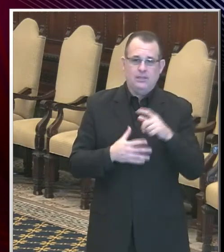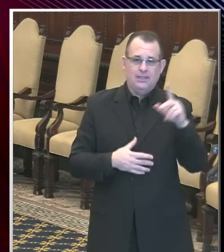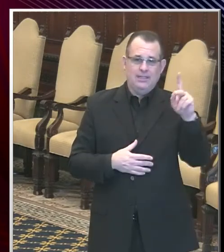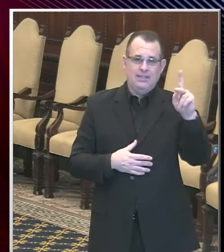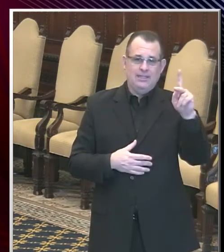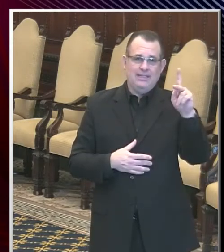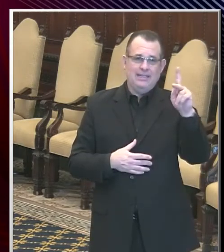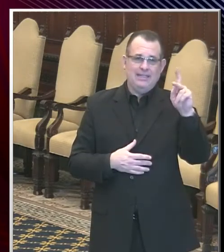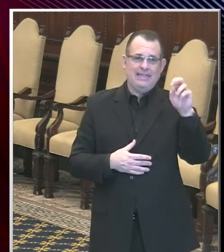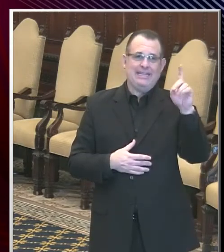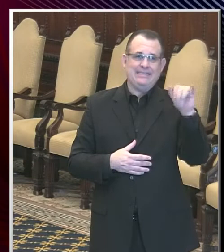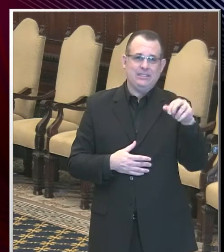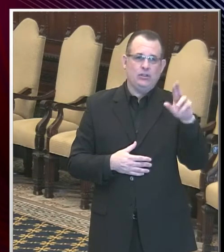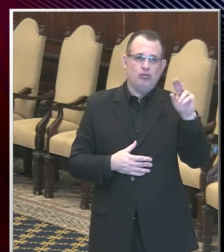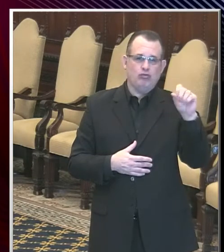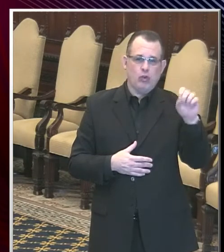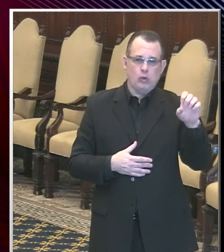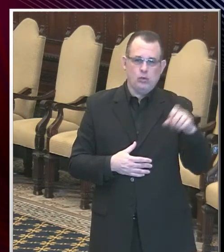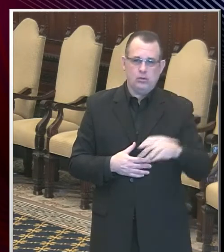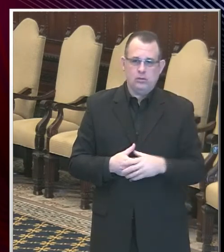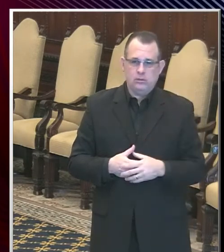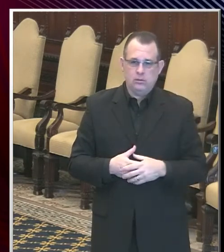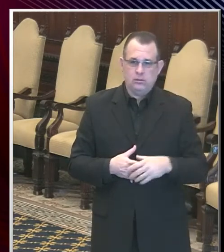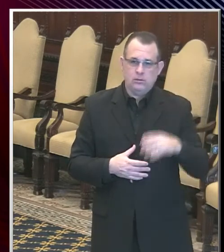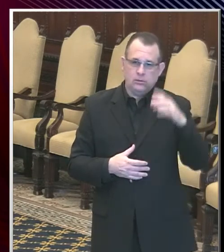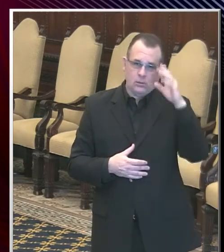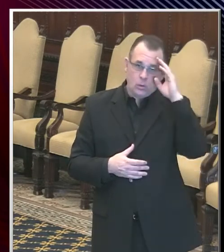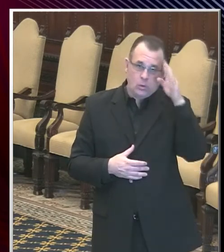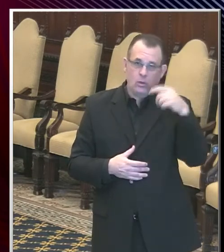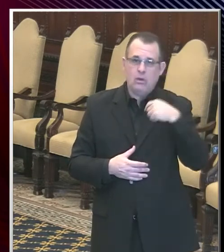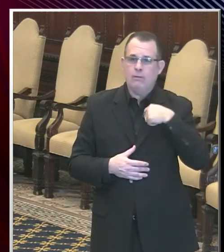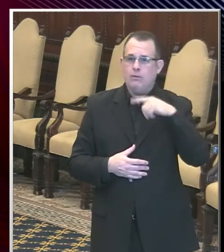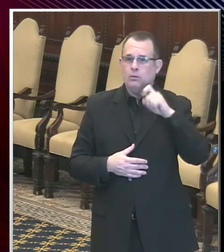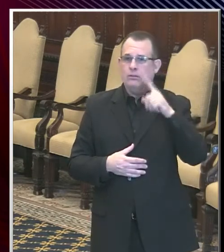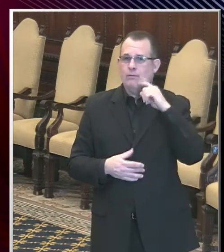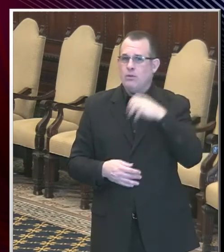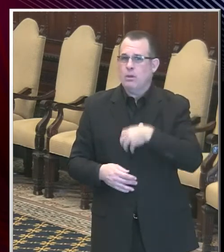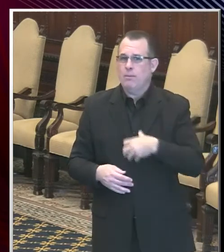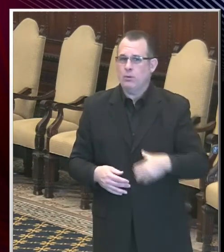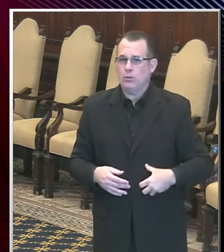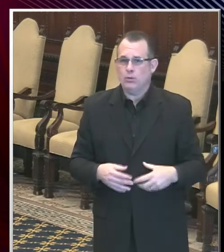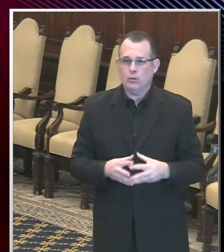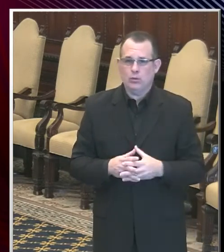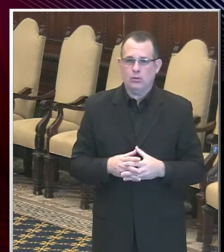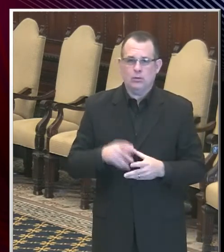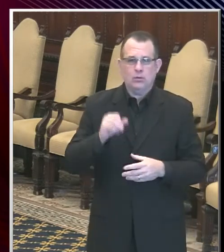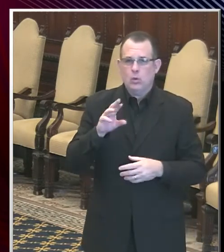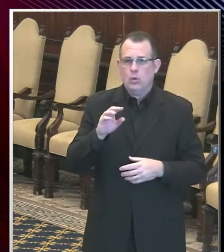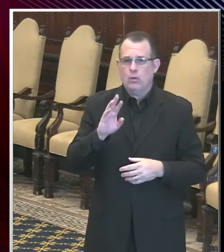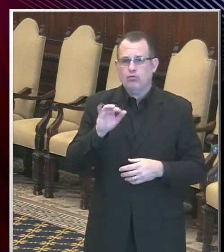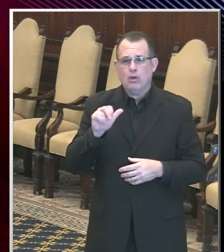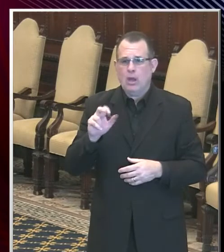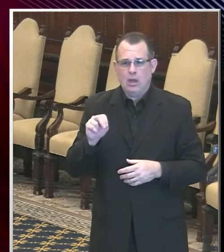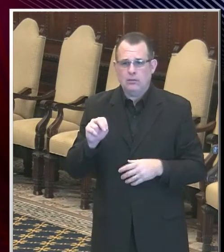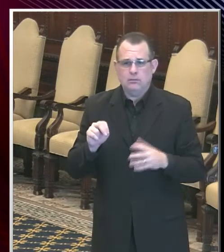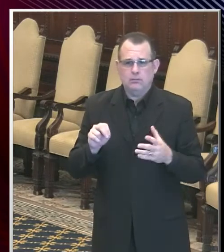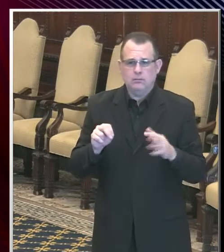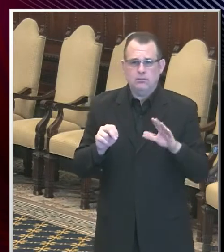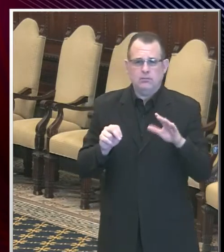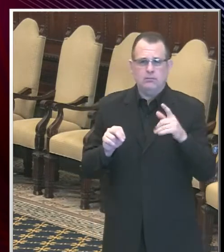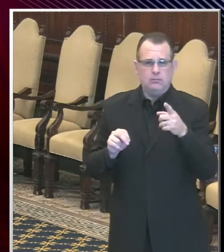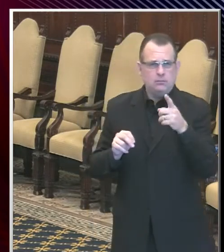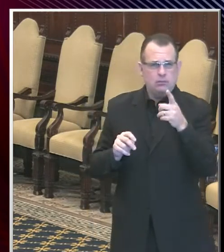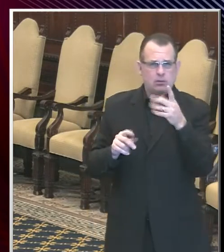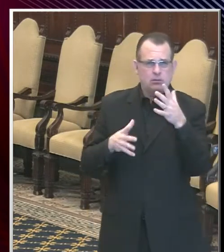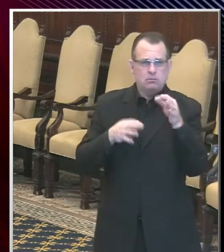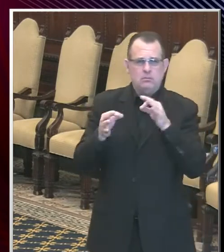Journal. Hi, everyone. I have a question for either the mayor or Brian. Business leaders expressed concern earlier this year that the